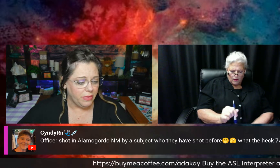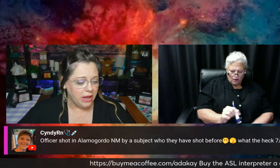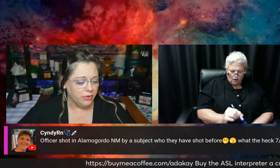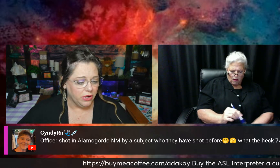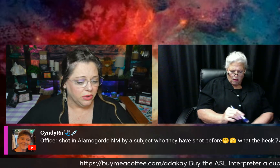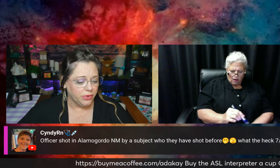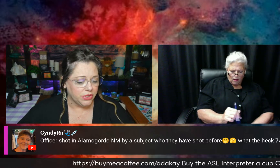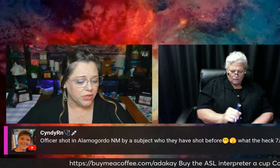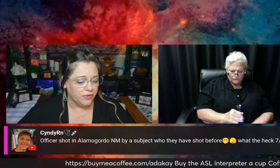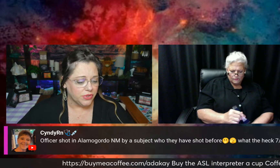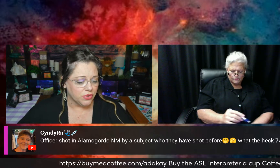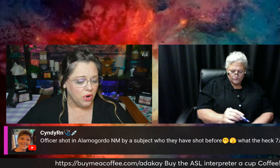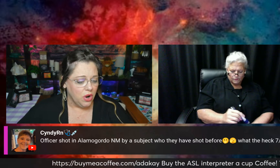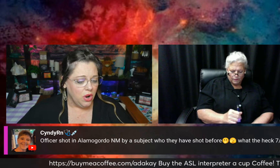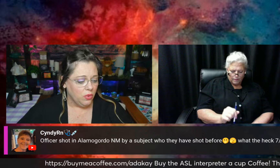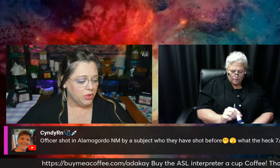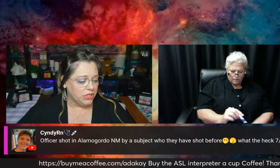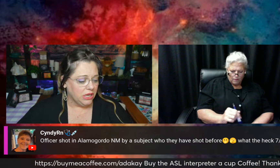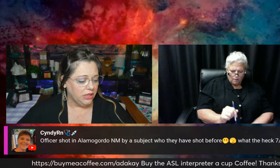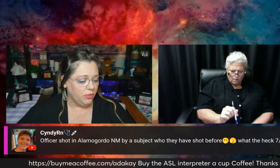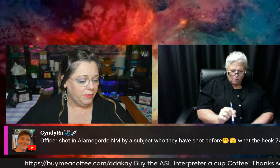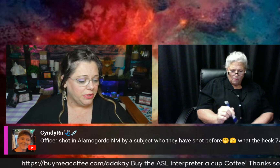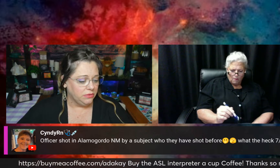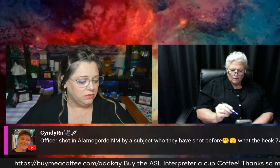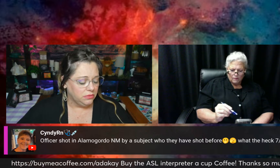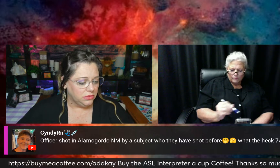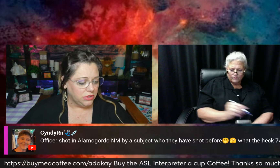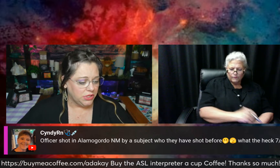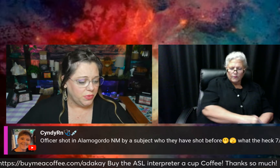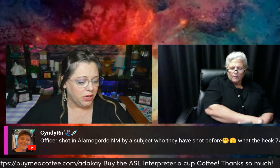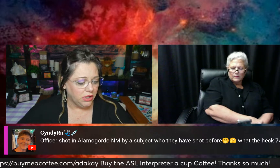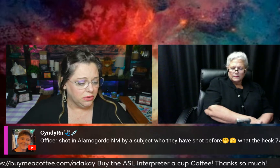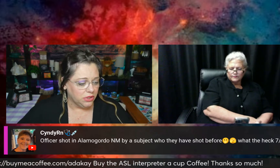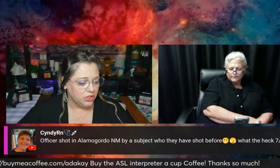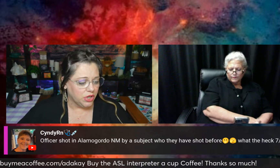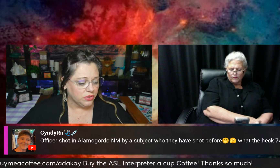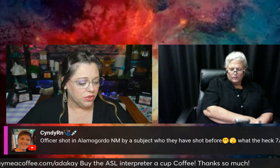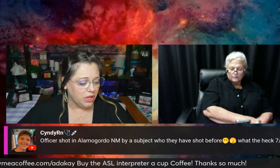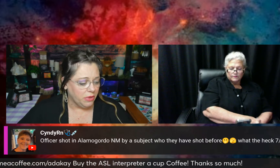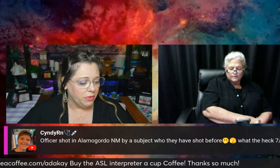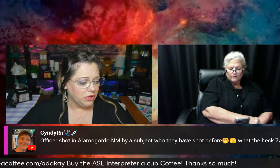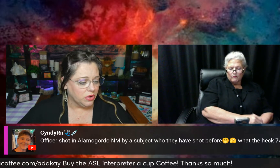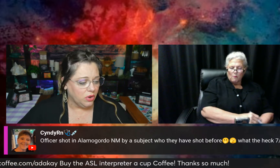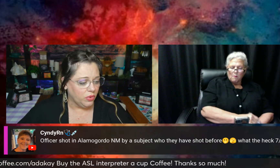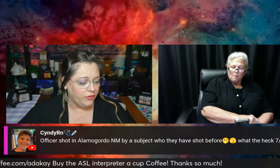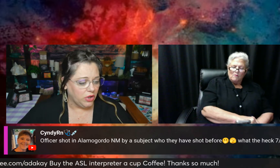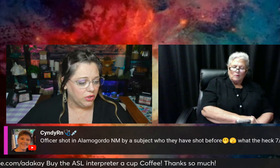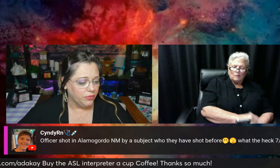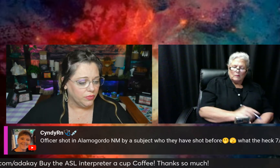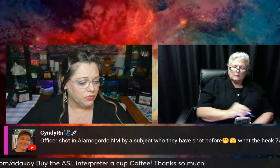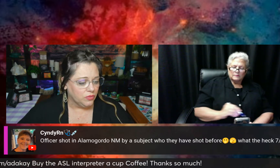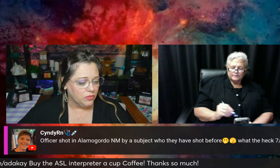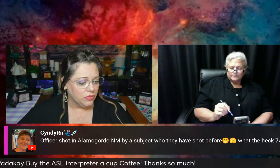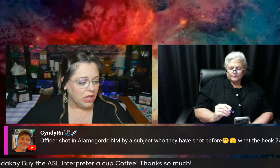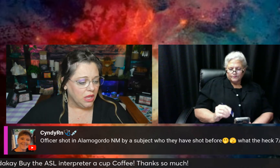aggressive battery on a police officer with deadly weapon. He's being held in the jail, so that may be a trial we